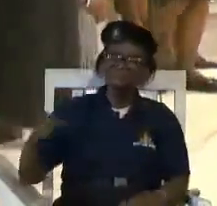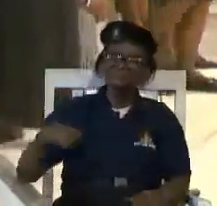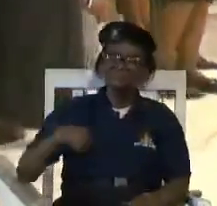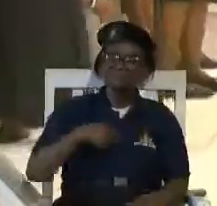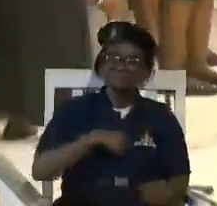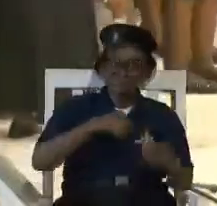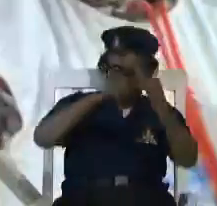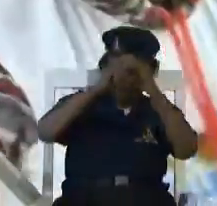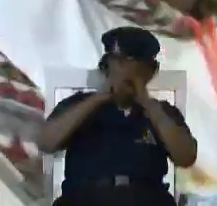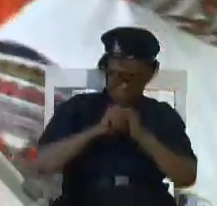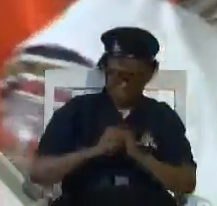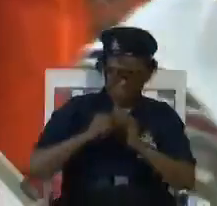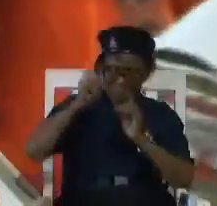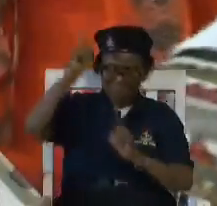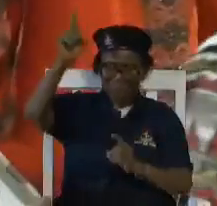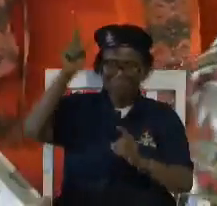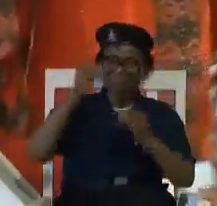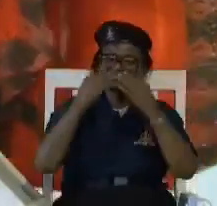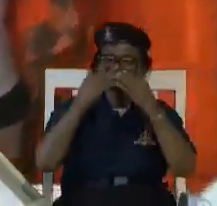Thank you.